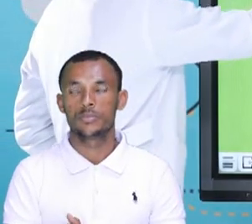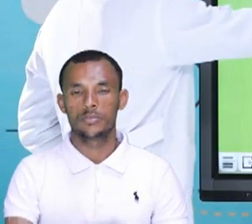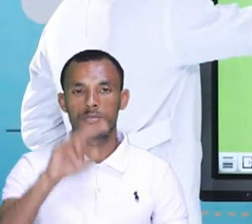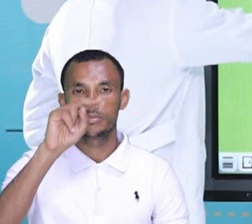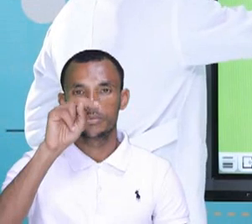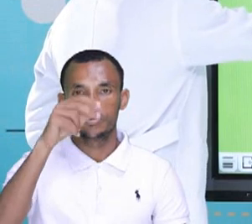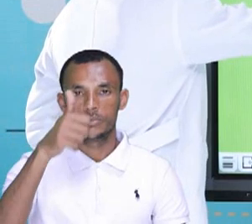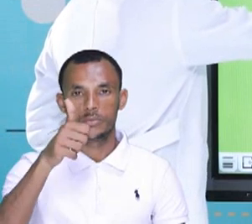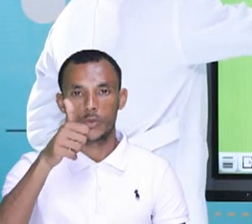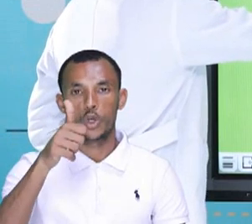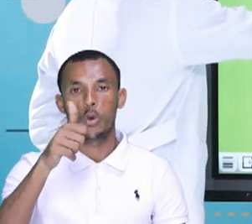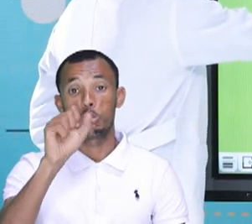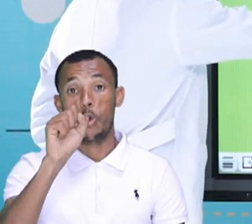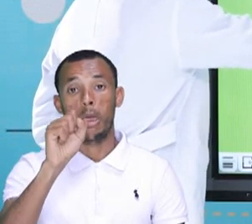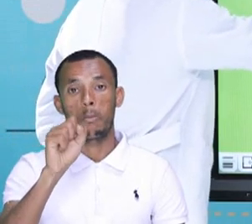magnesium,